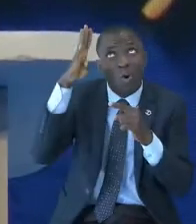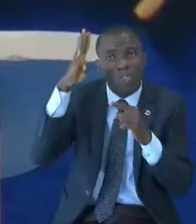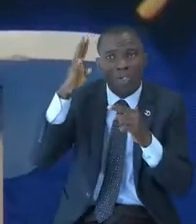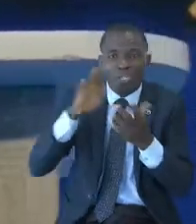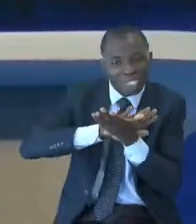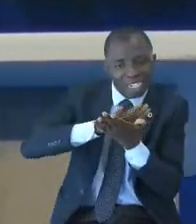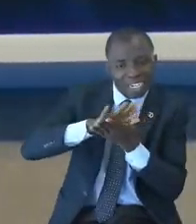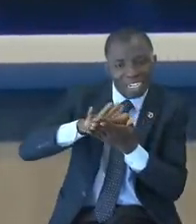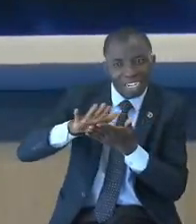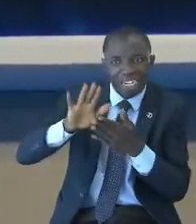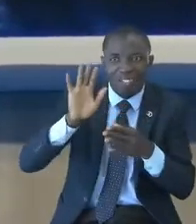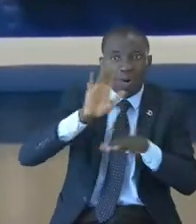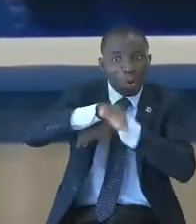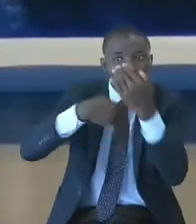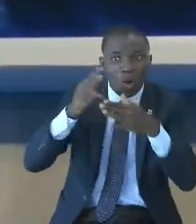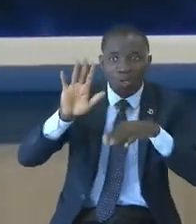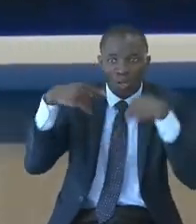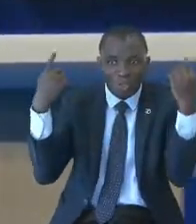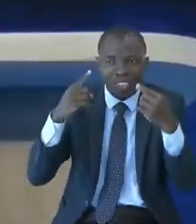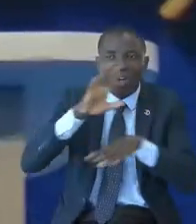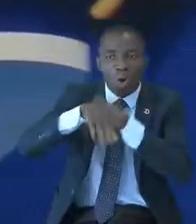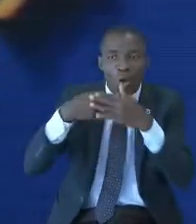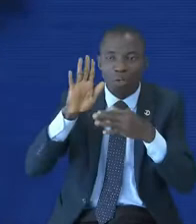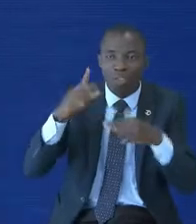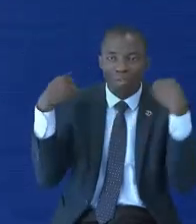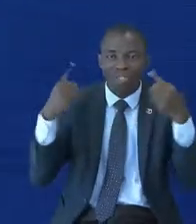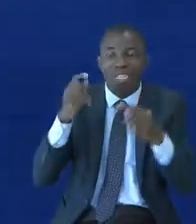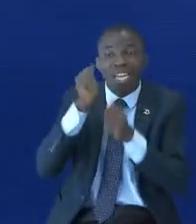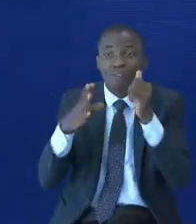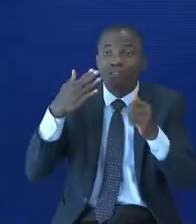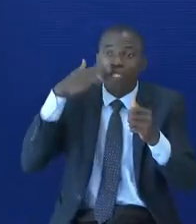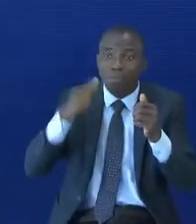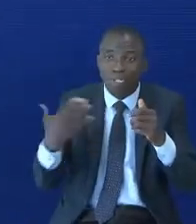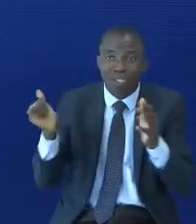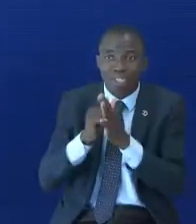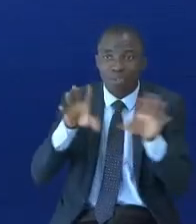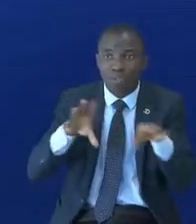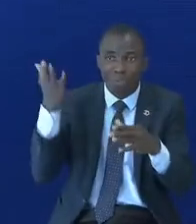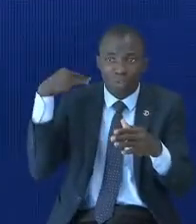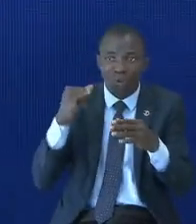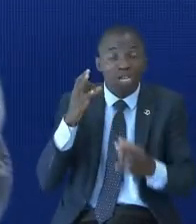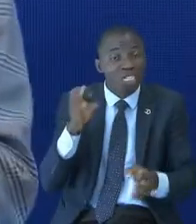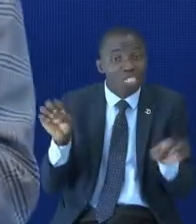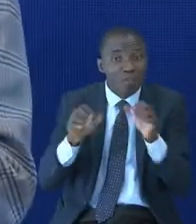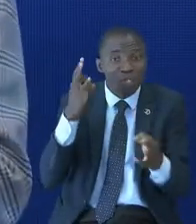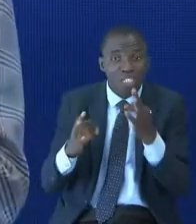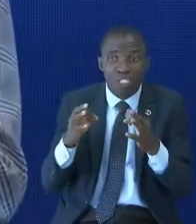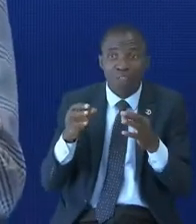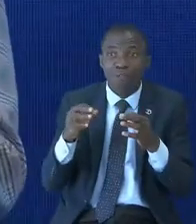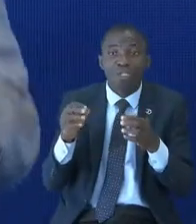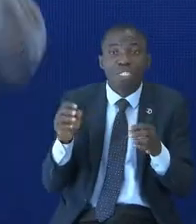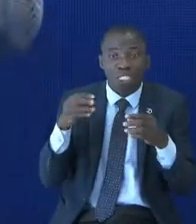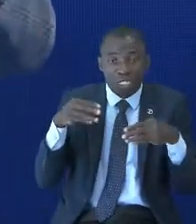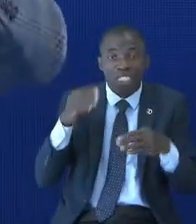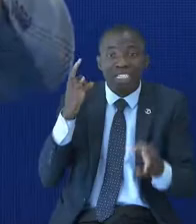removes all your transgression, all your guilt, every evil thing you've done before. Even if an angel tries to